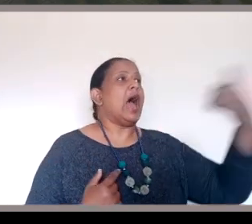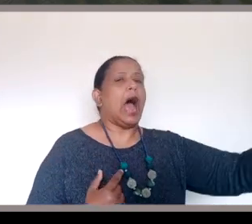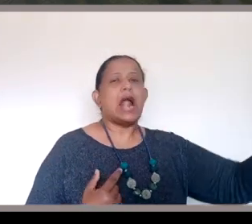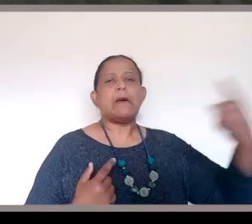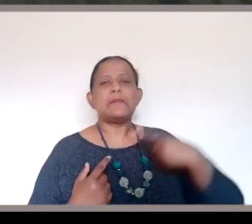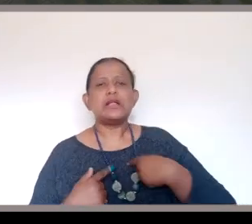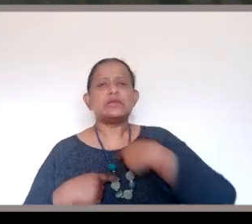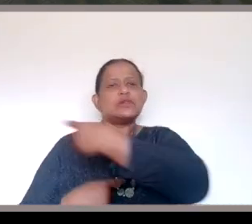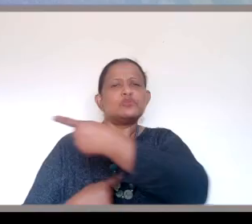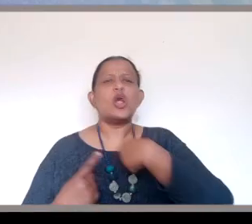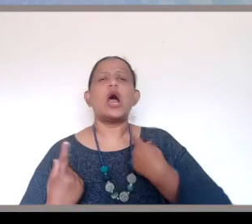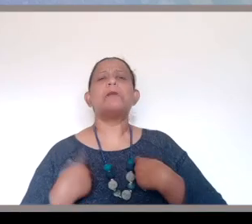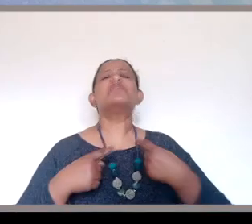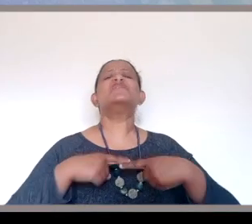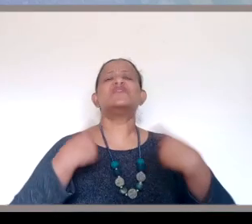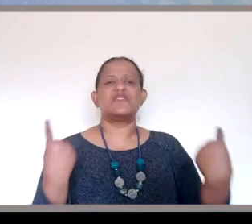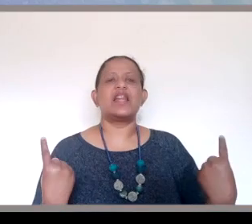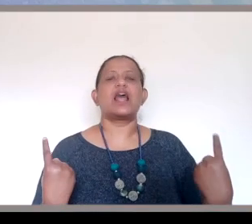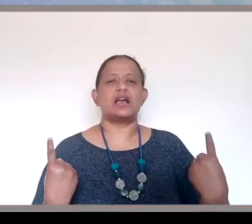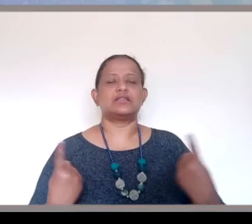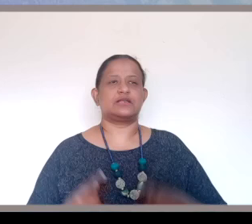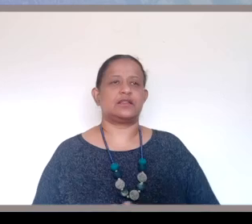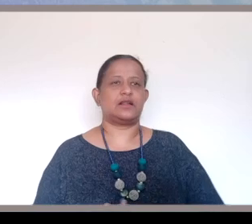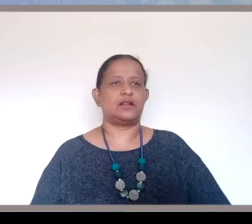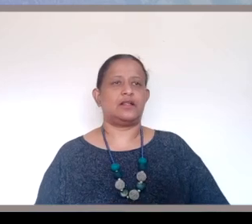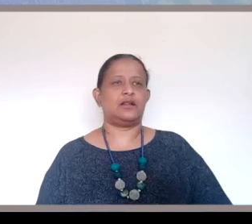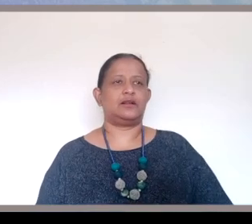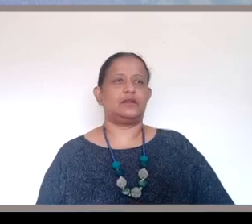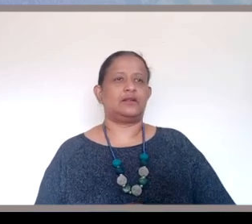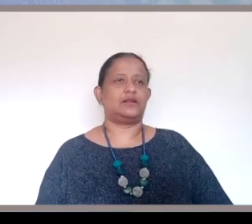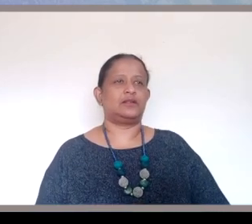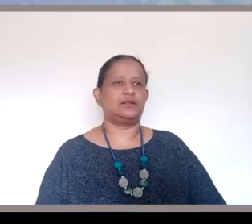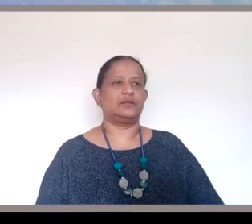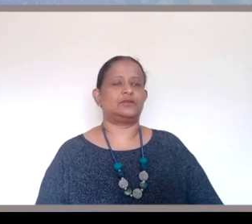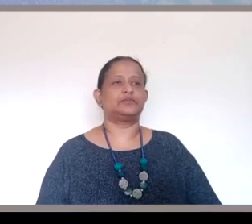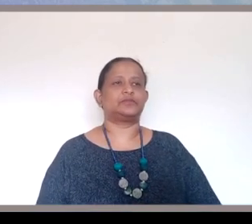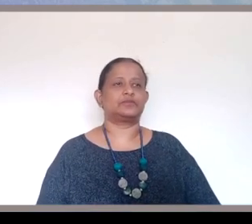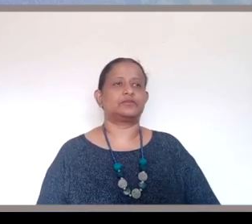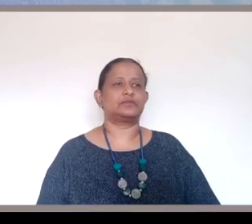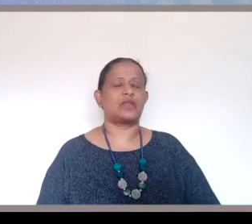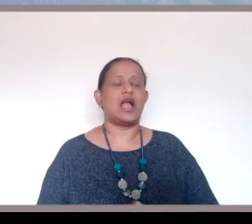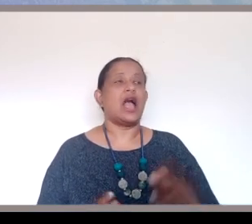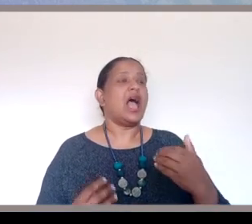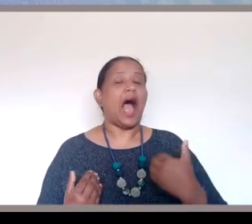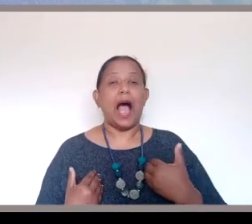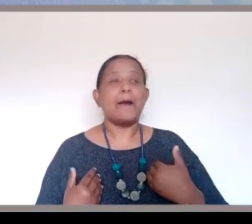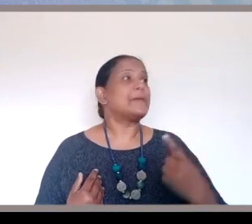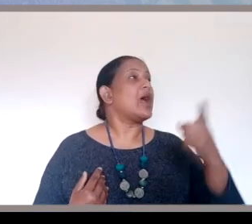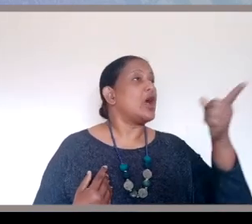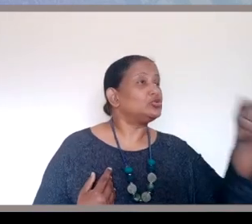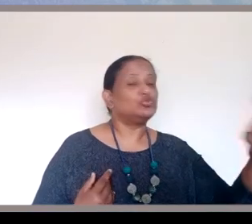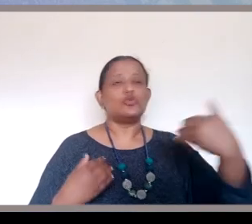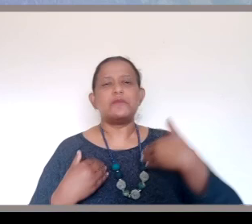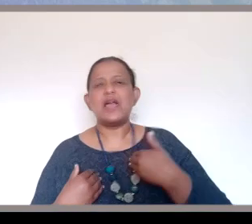experience. That means we are all in the same boat. We all have the same temptations, the same problems.